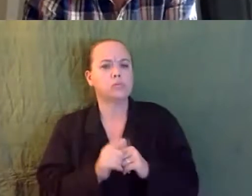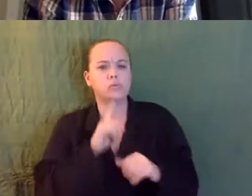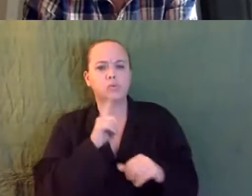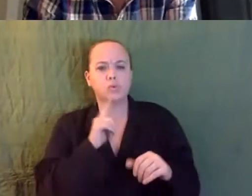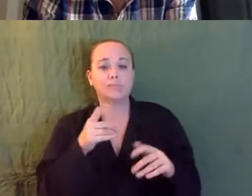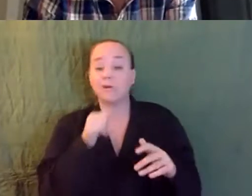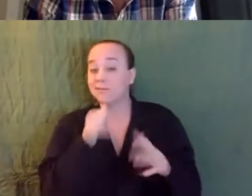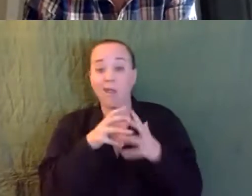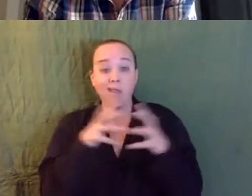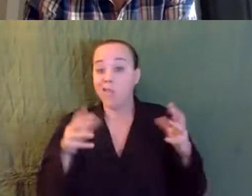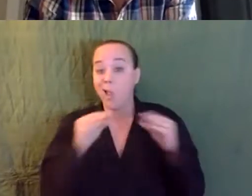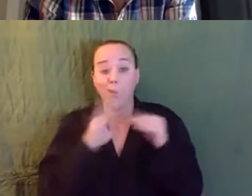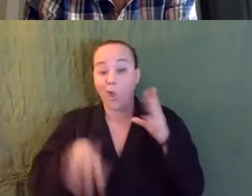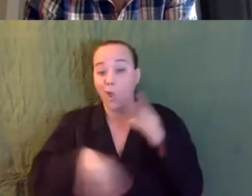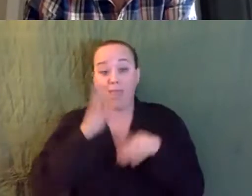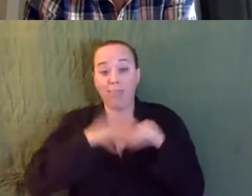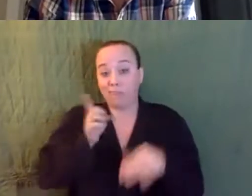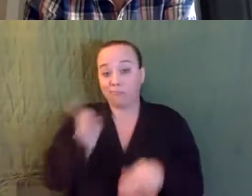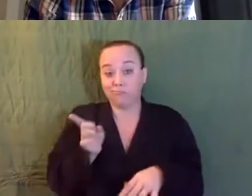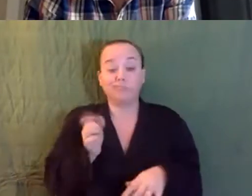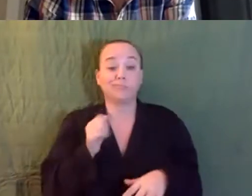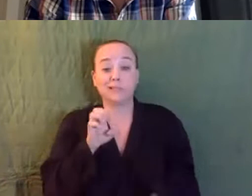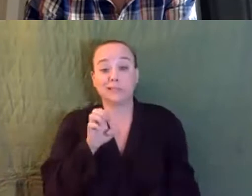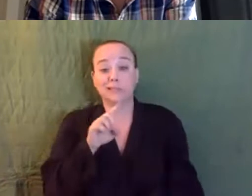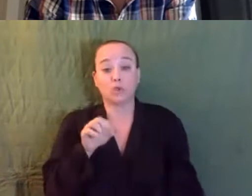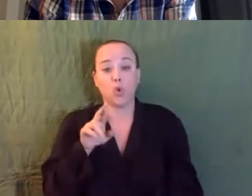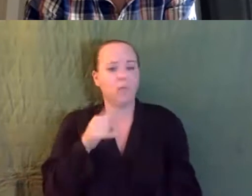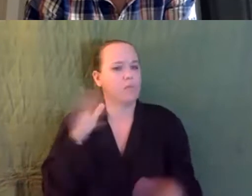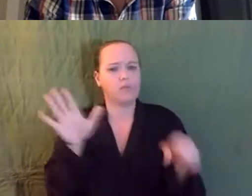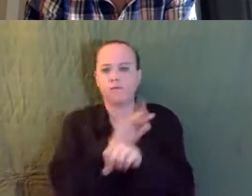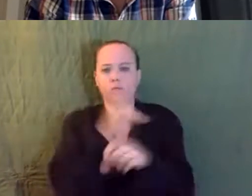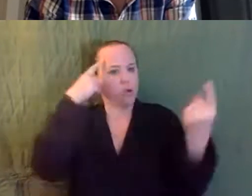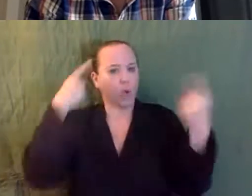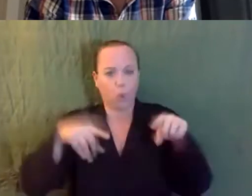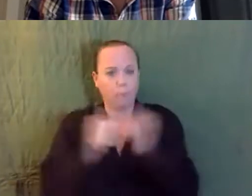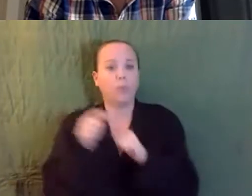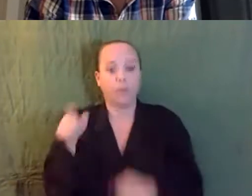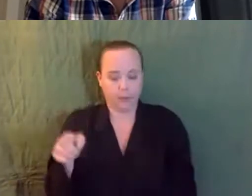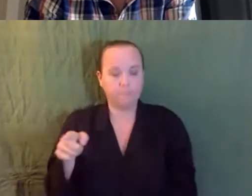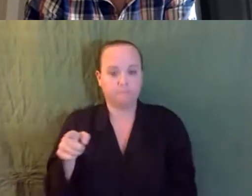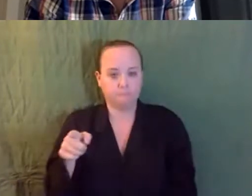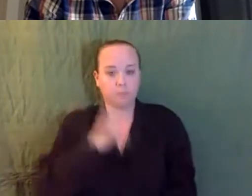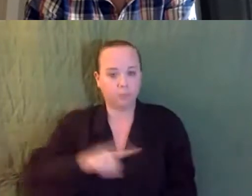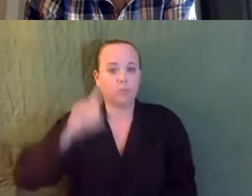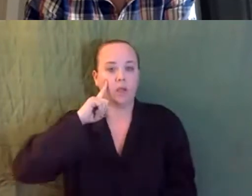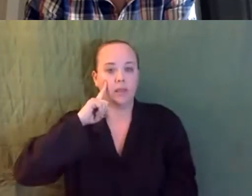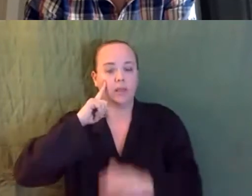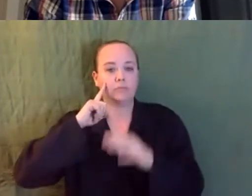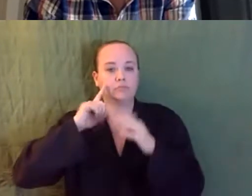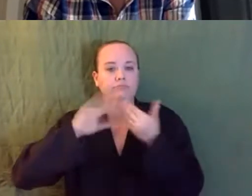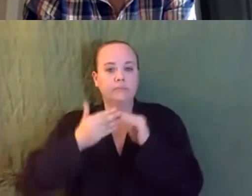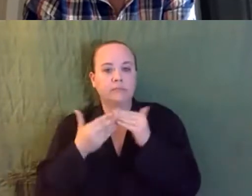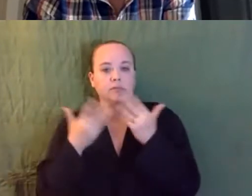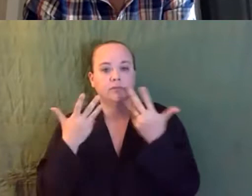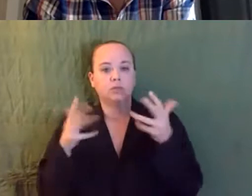not much more to add than Ezra on this one. I'm in complete agreement with him, and I think that what the city has done